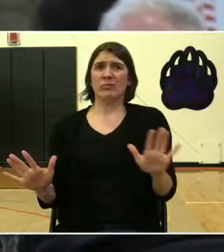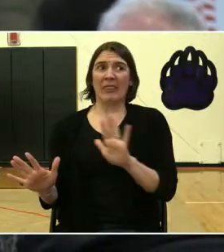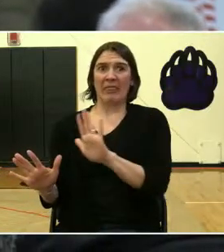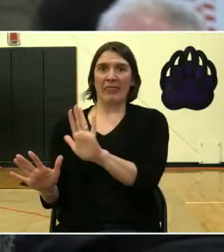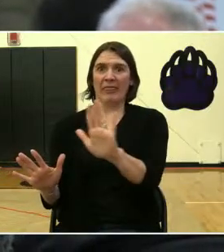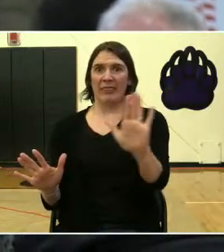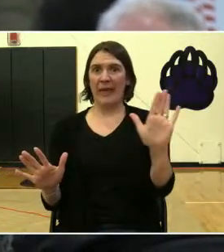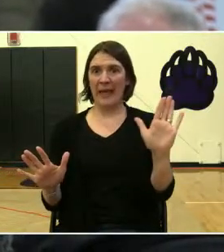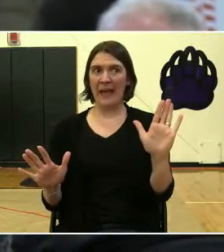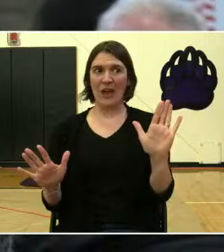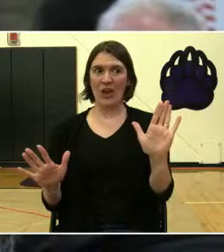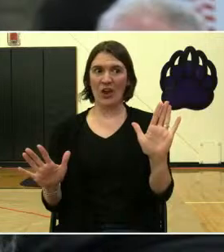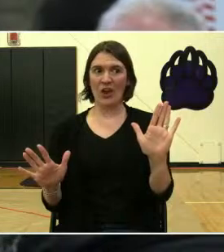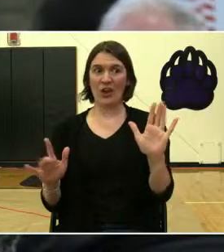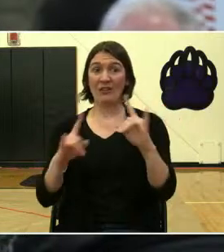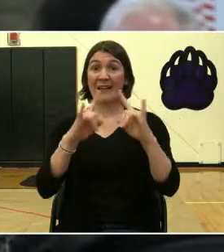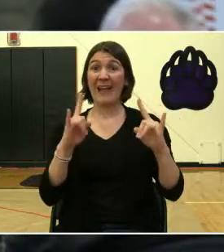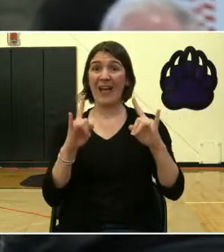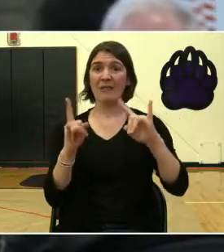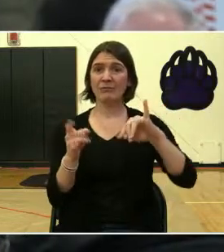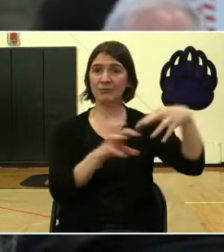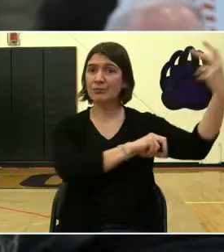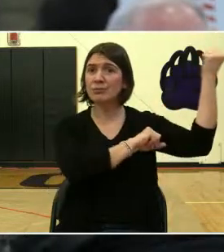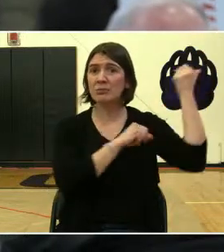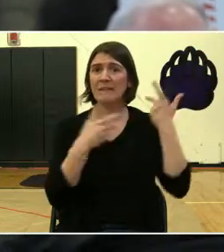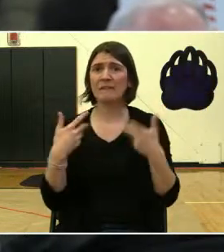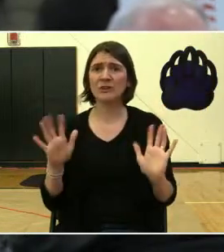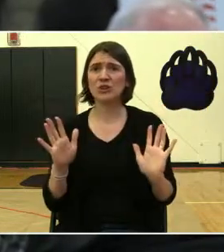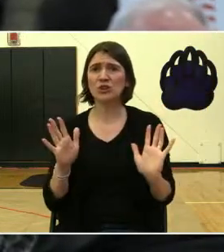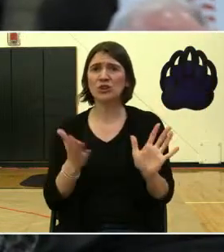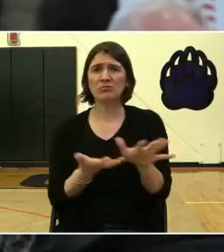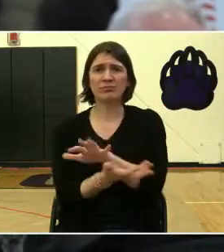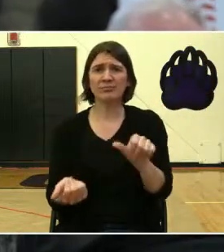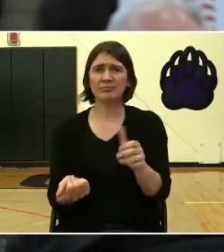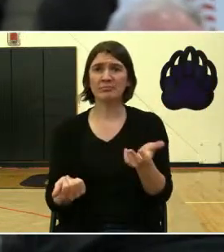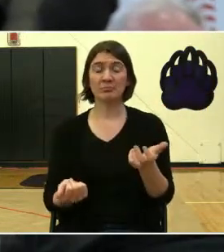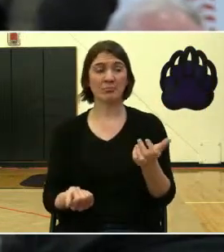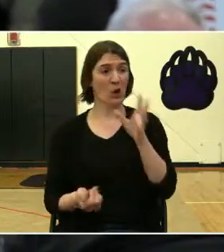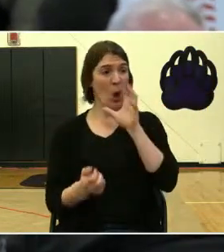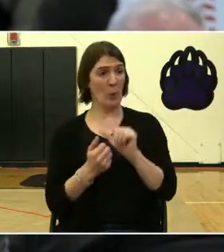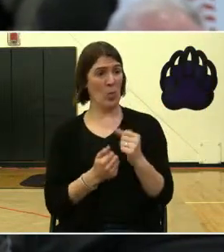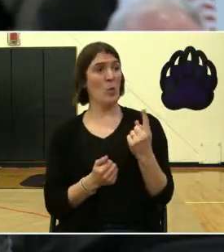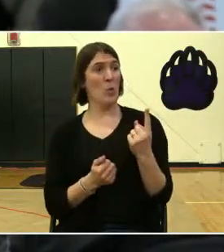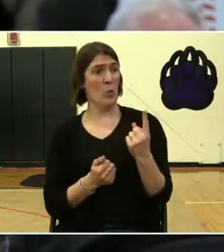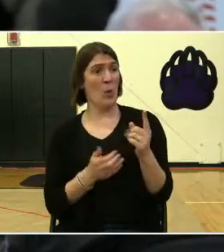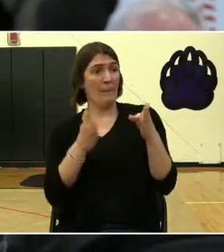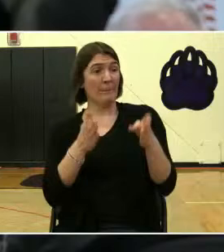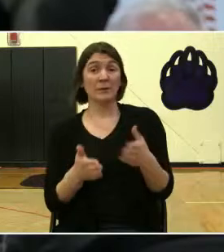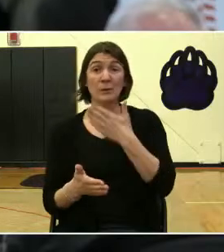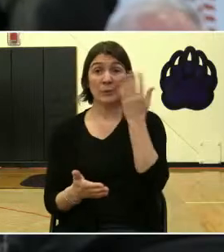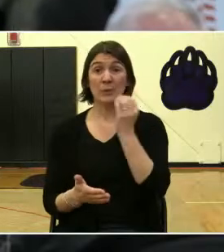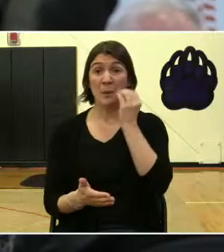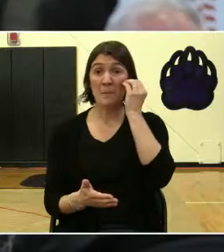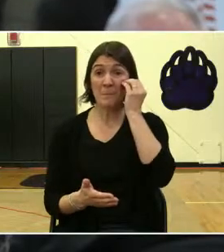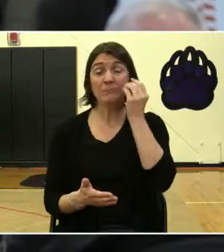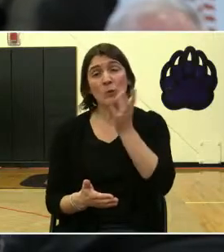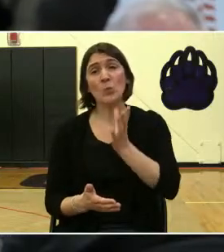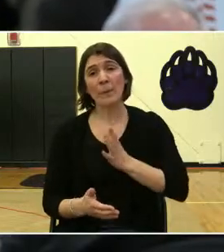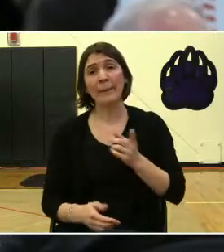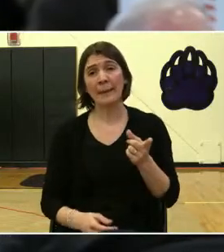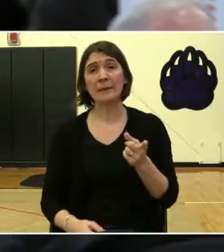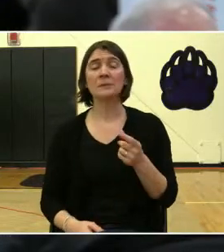their FL campsites were flooding out I spoke to one um unhoused woman